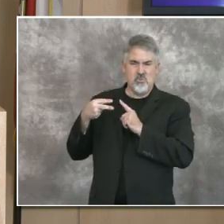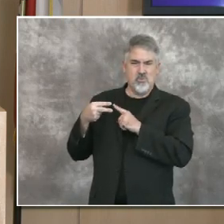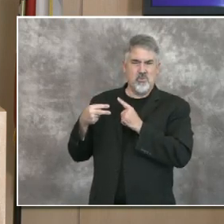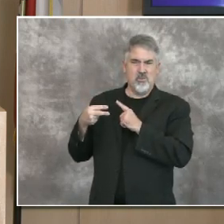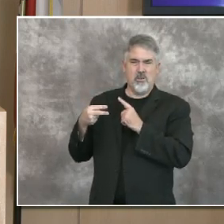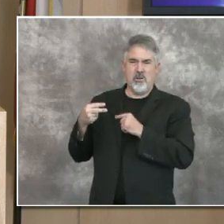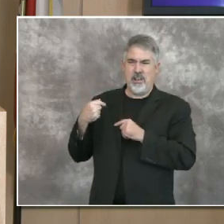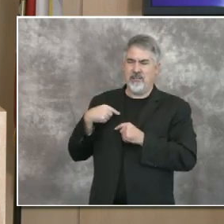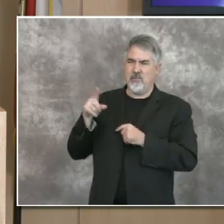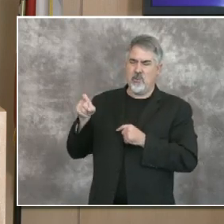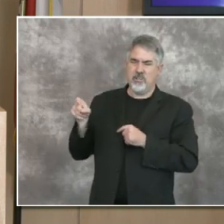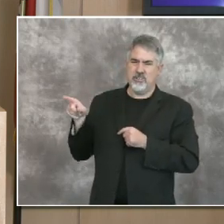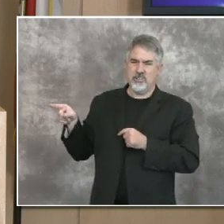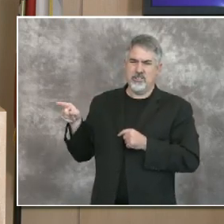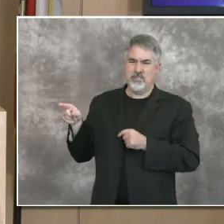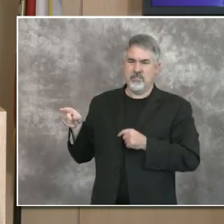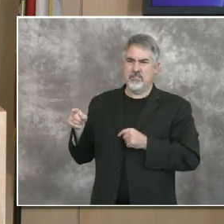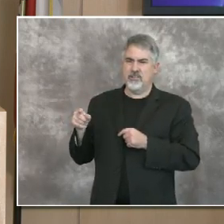question about the